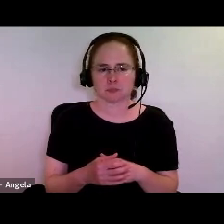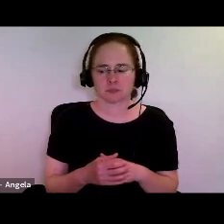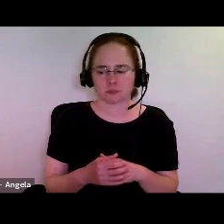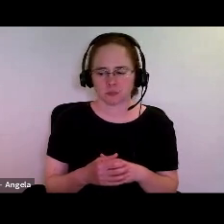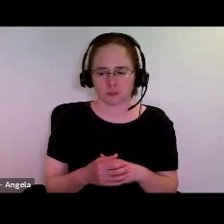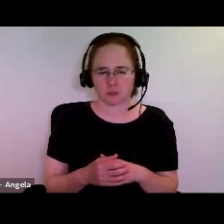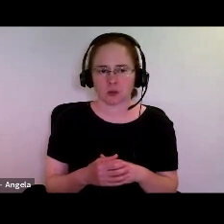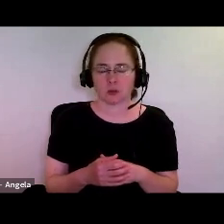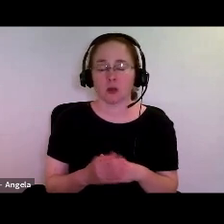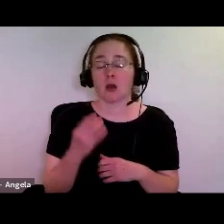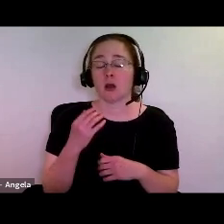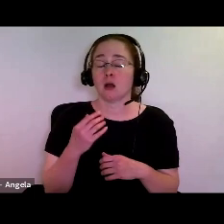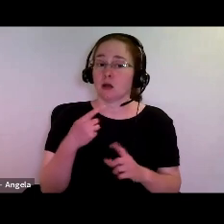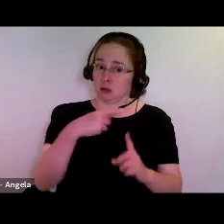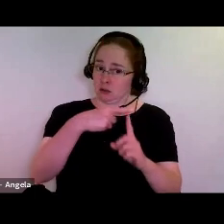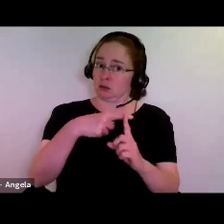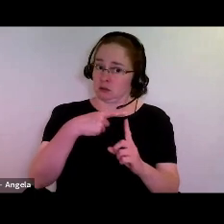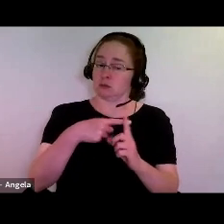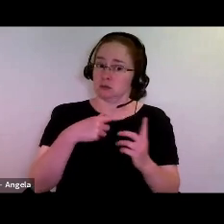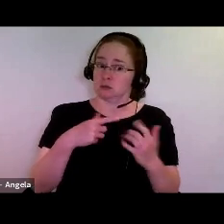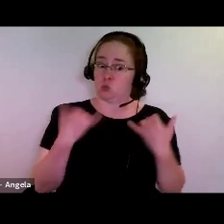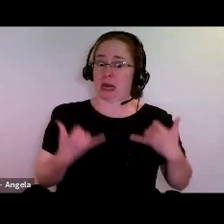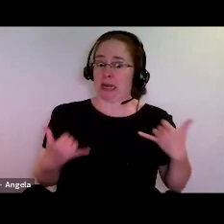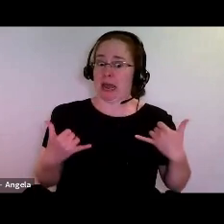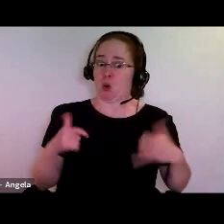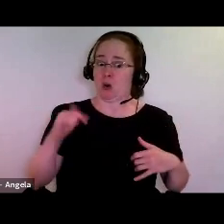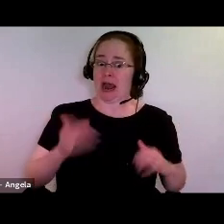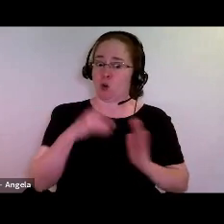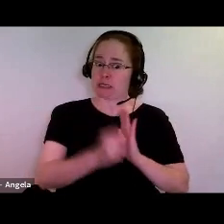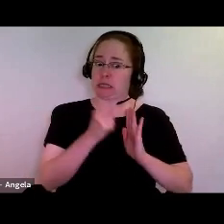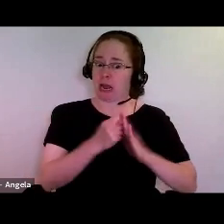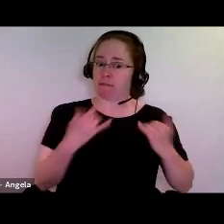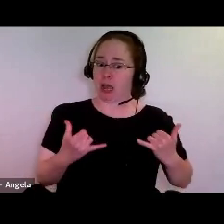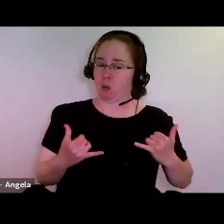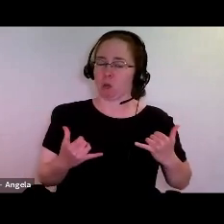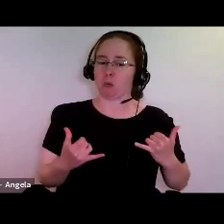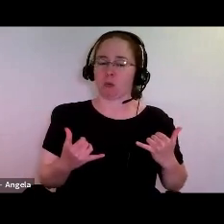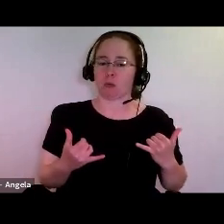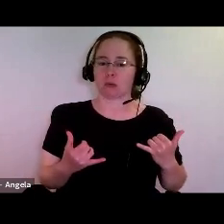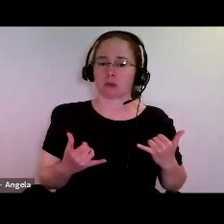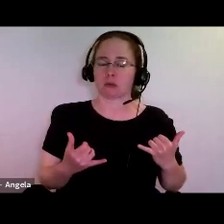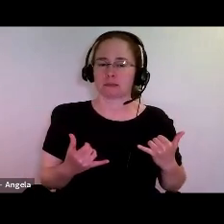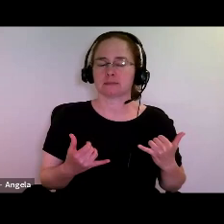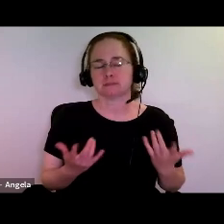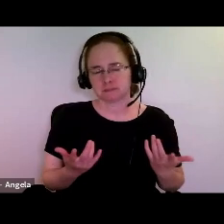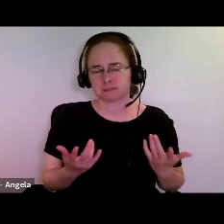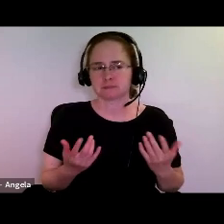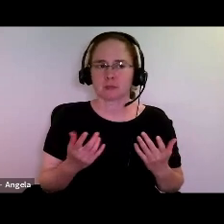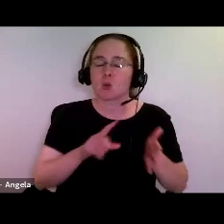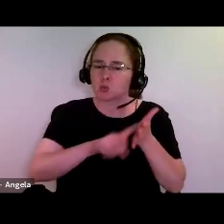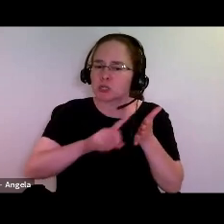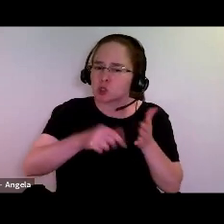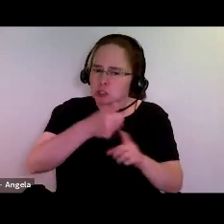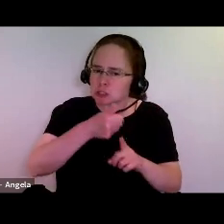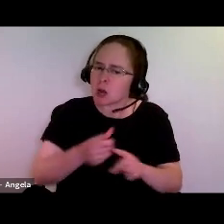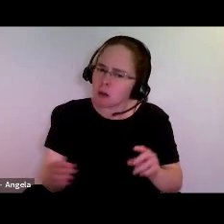One of the good things about this moment in time is that, as I said, the research is